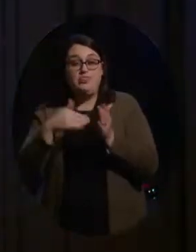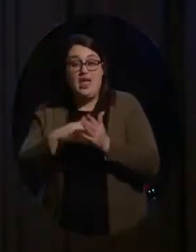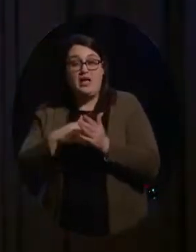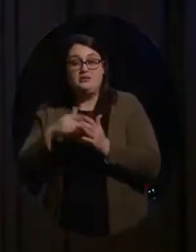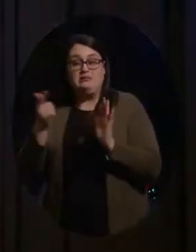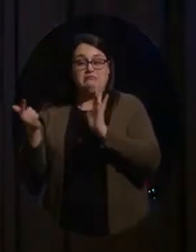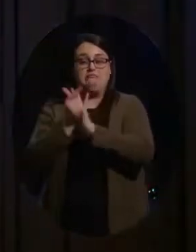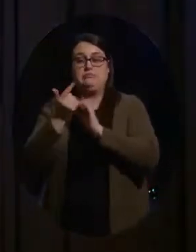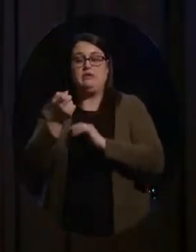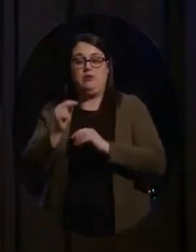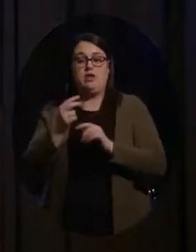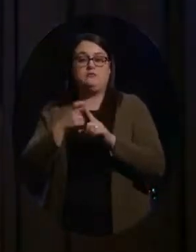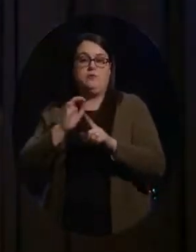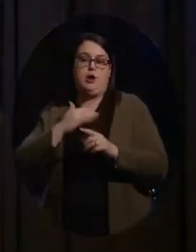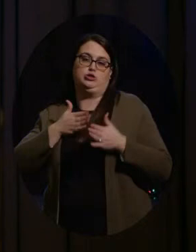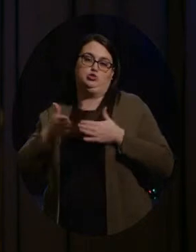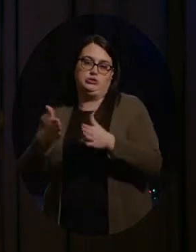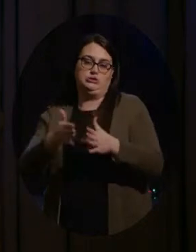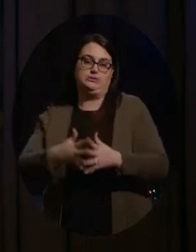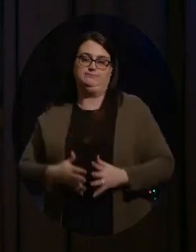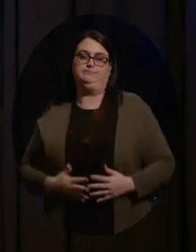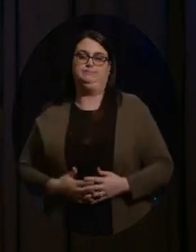streets.